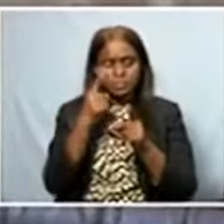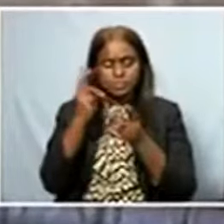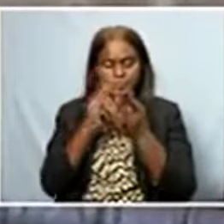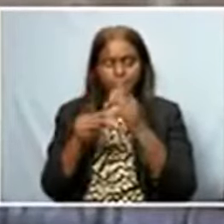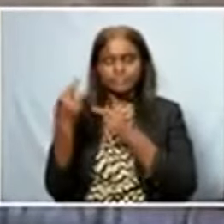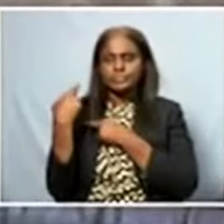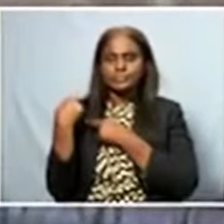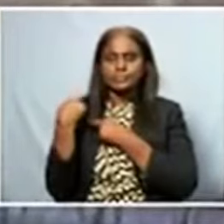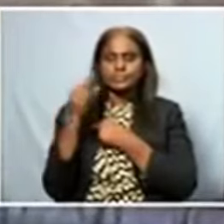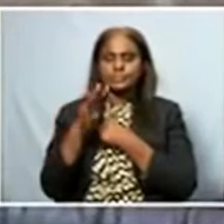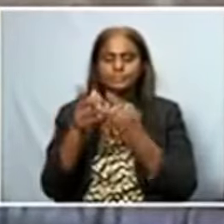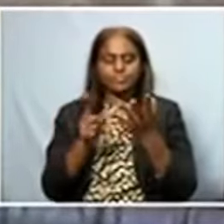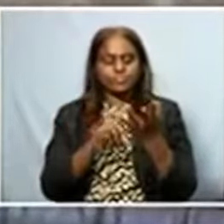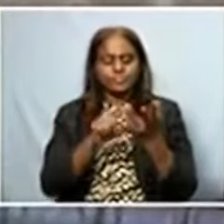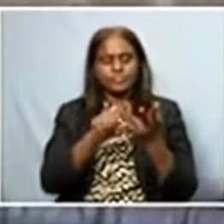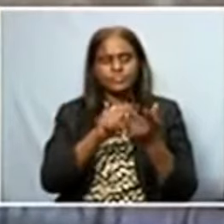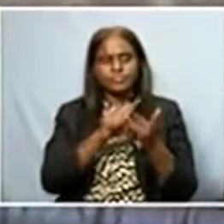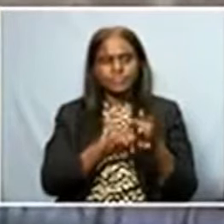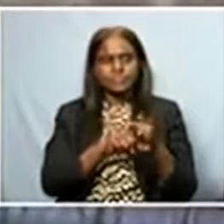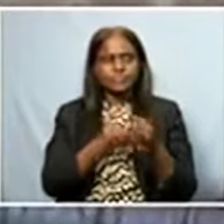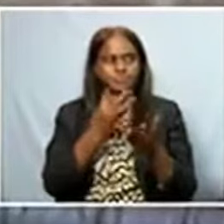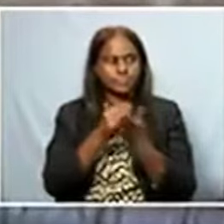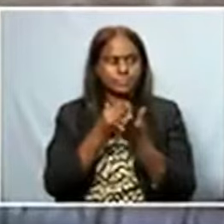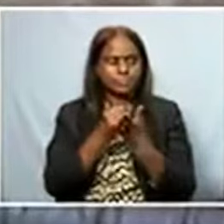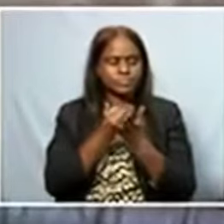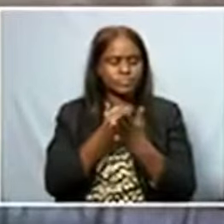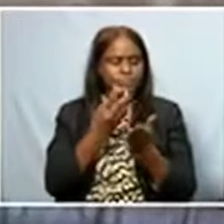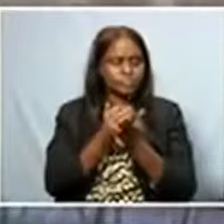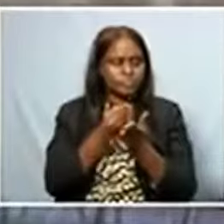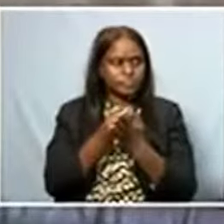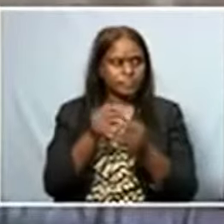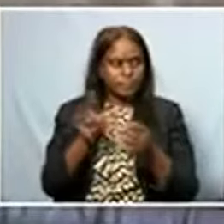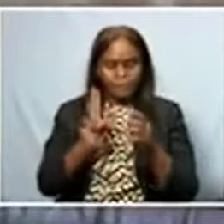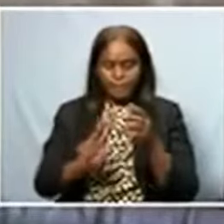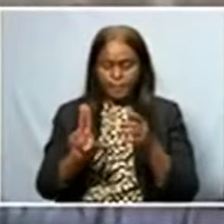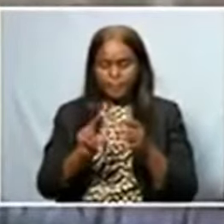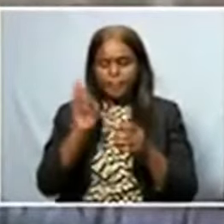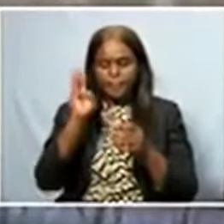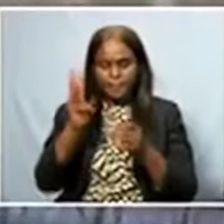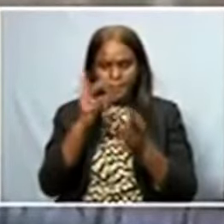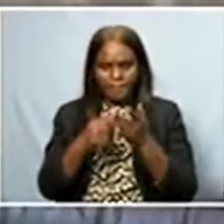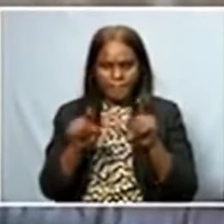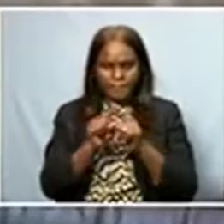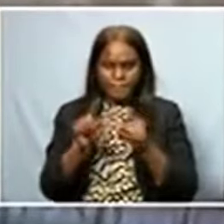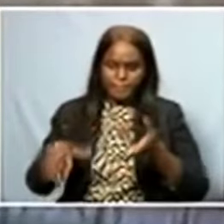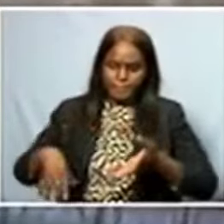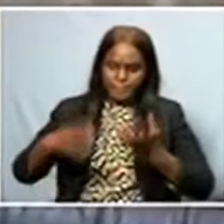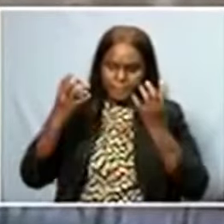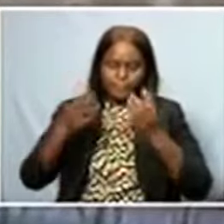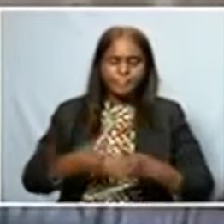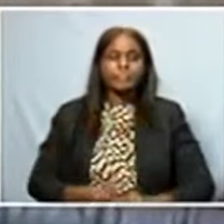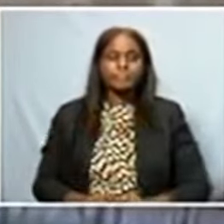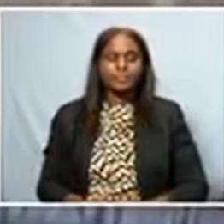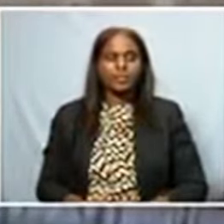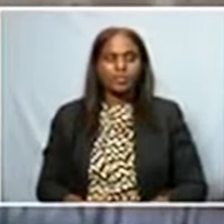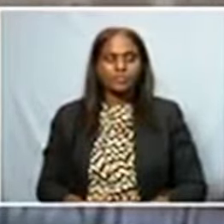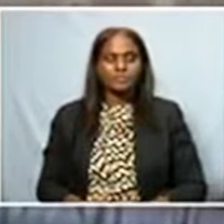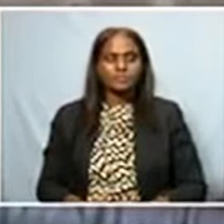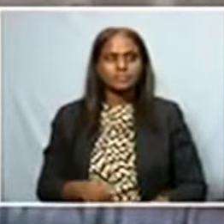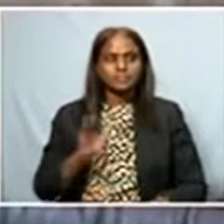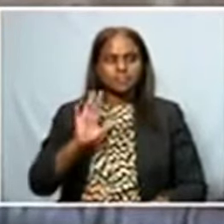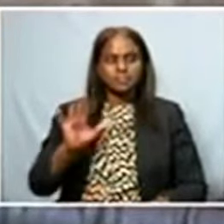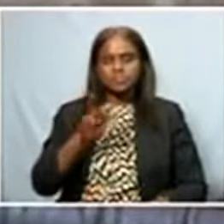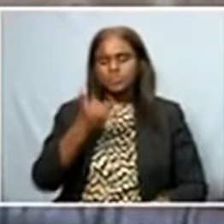be touching their fingers on the resources we are appropriating to spending agencies who get away with their